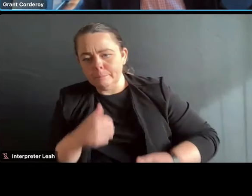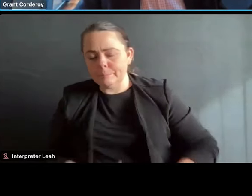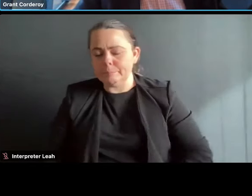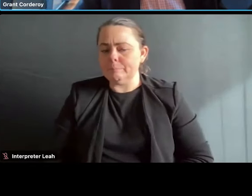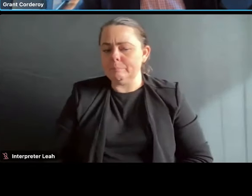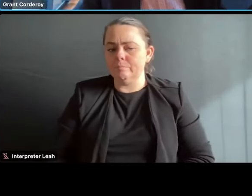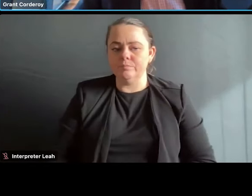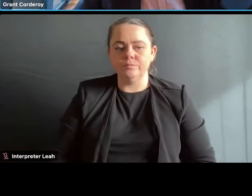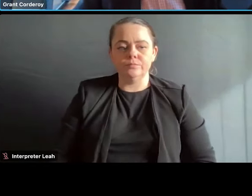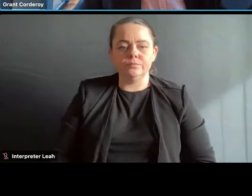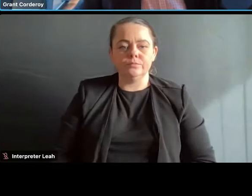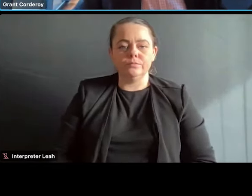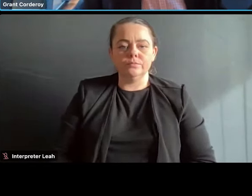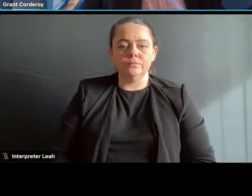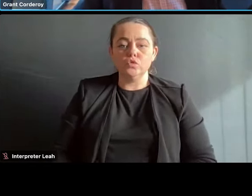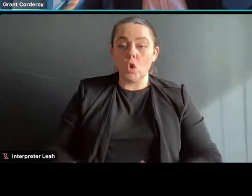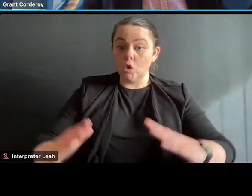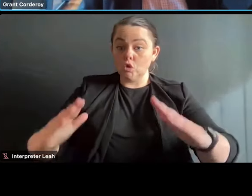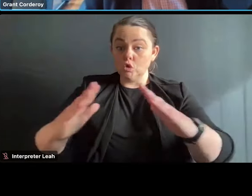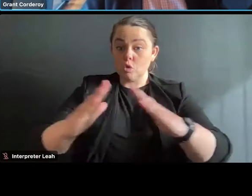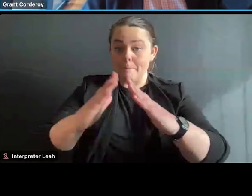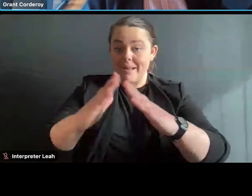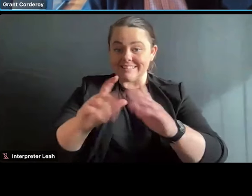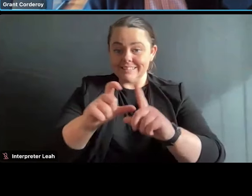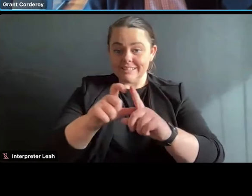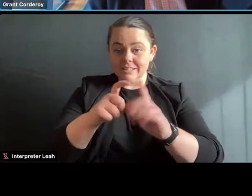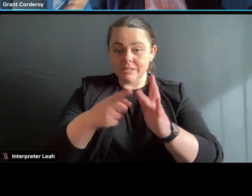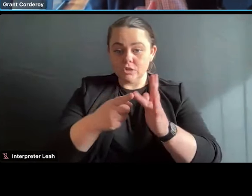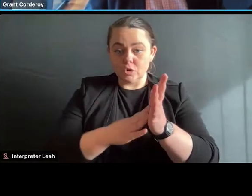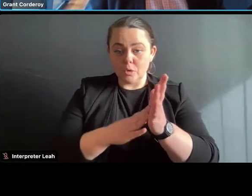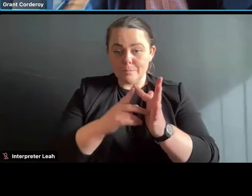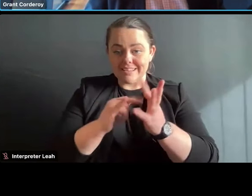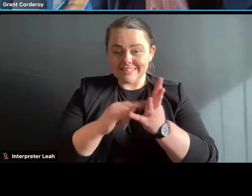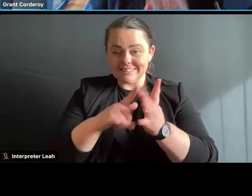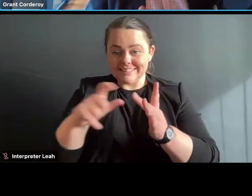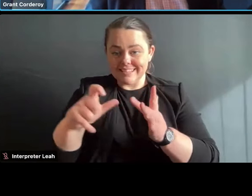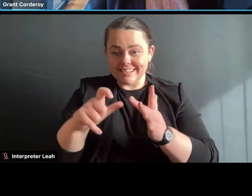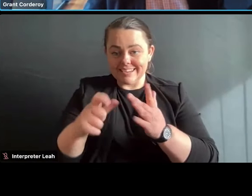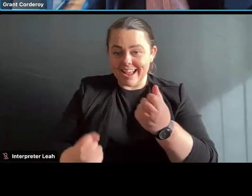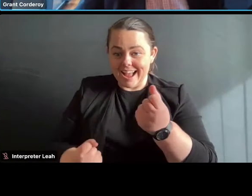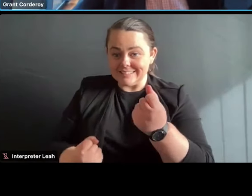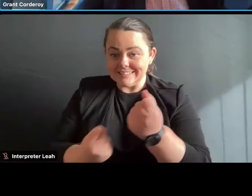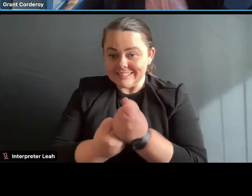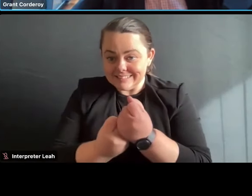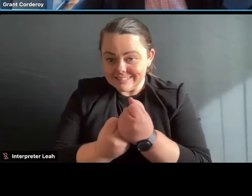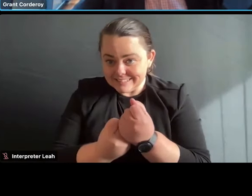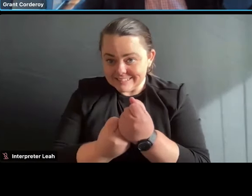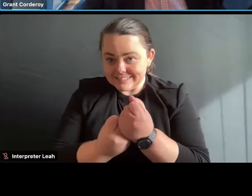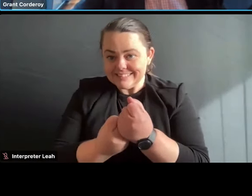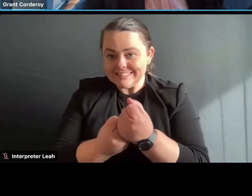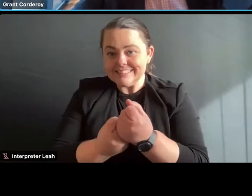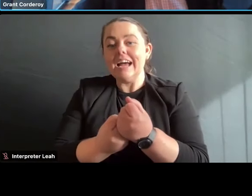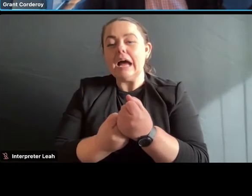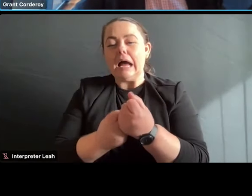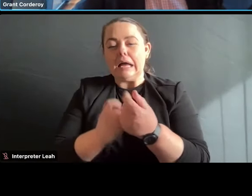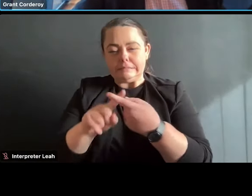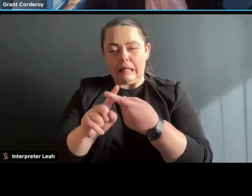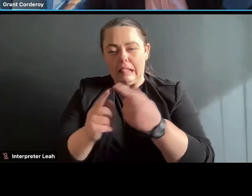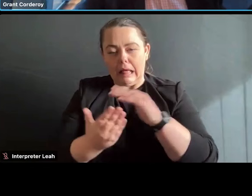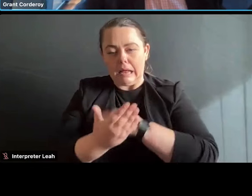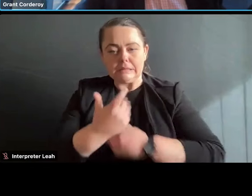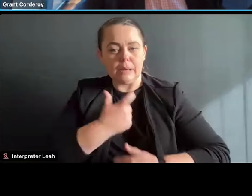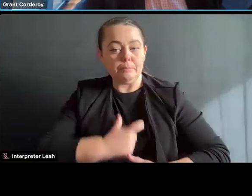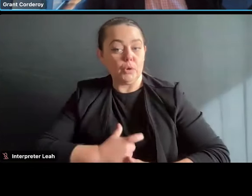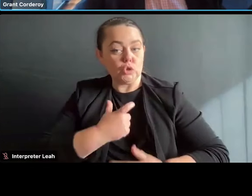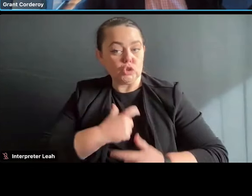And our domestic assistance also, just so you know, domestic assistance also comes under personal care. So when you've got